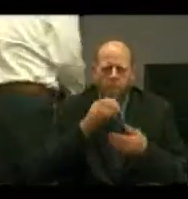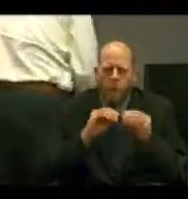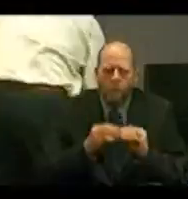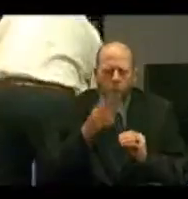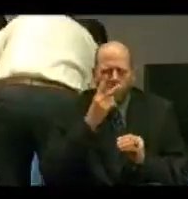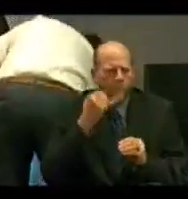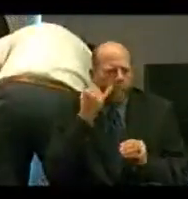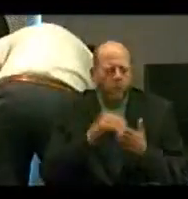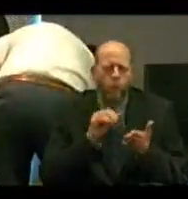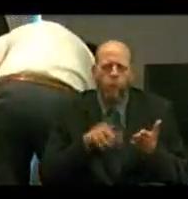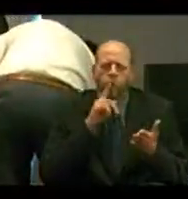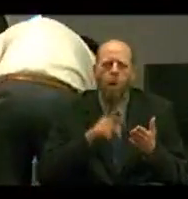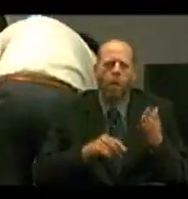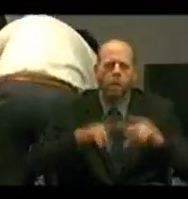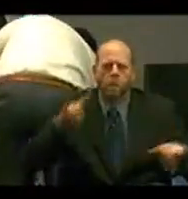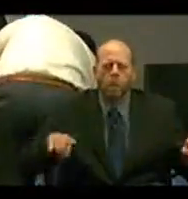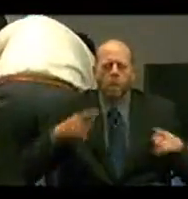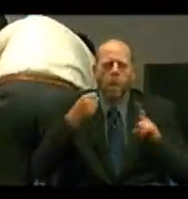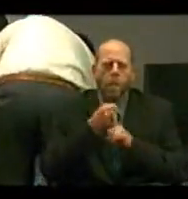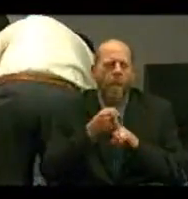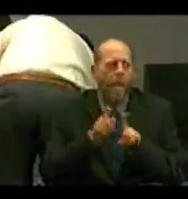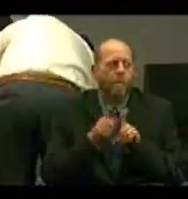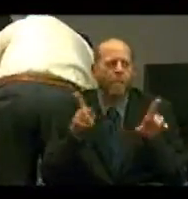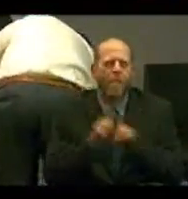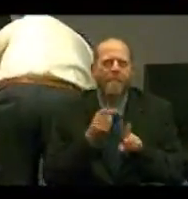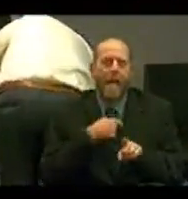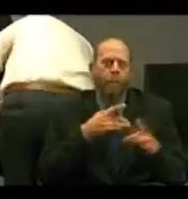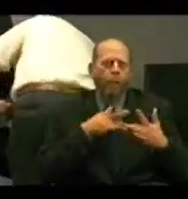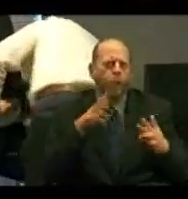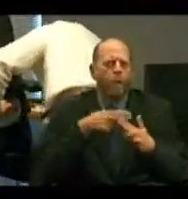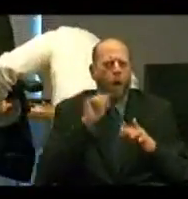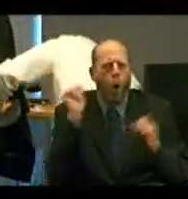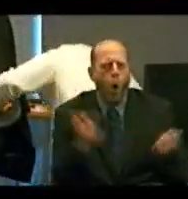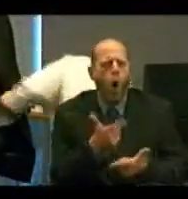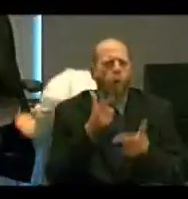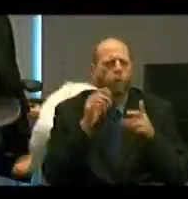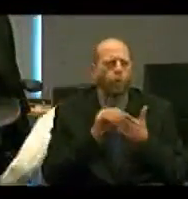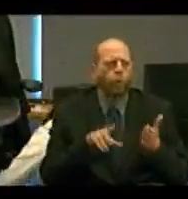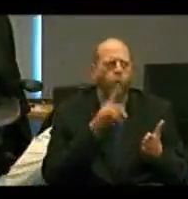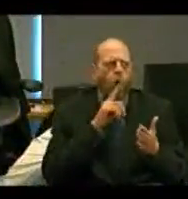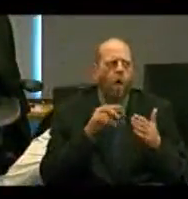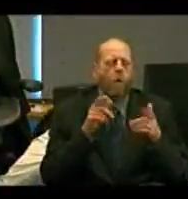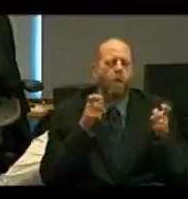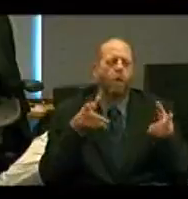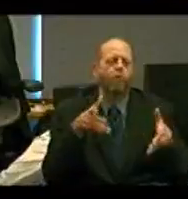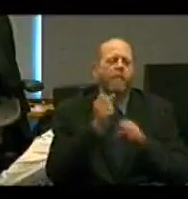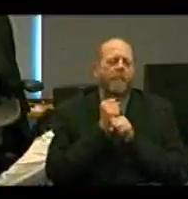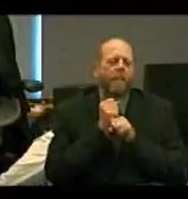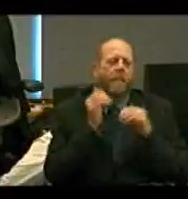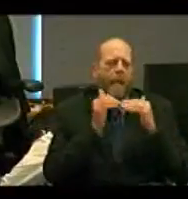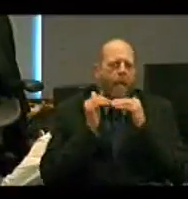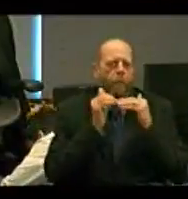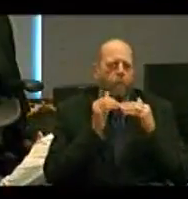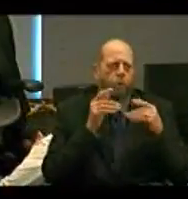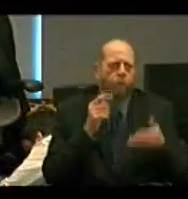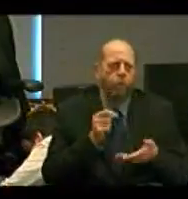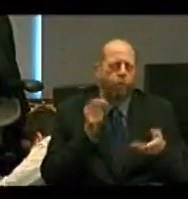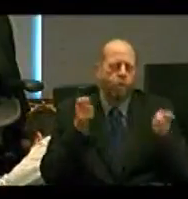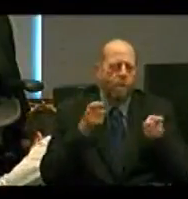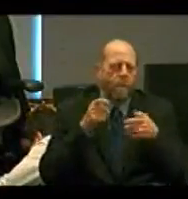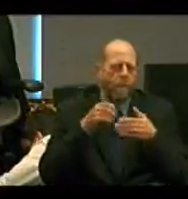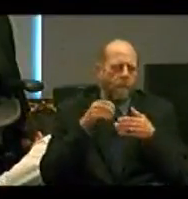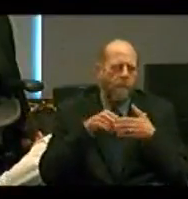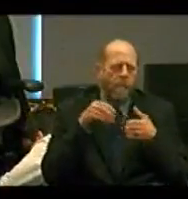being disproportionately impacted as much as I am concerned that all students are receiving equitable treatment in these institutions and that the